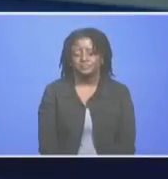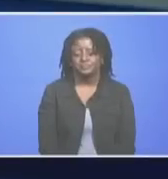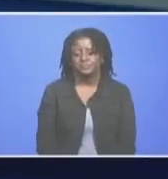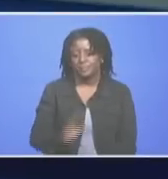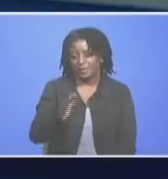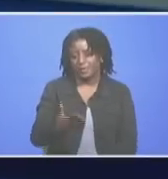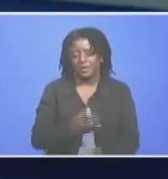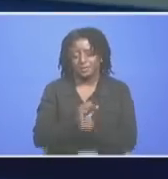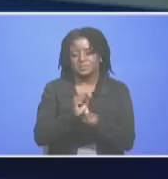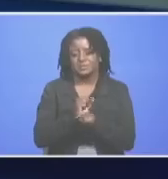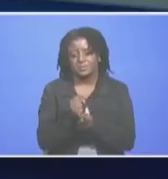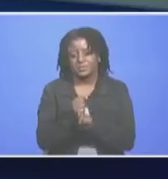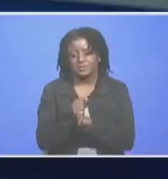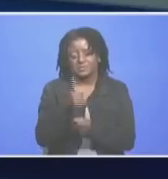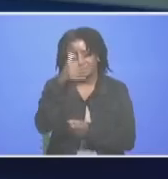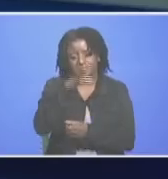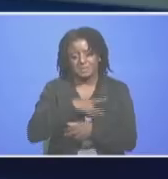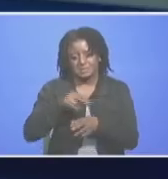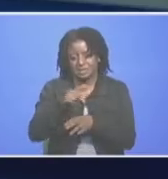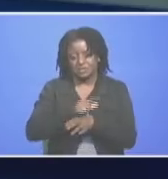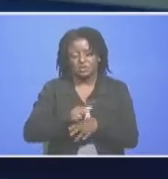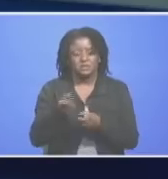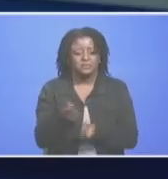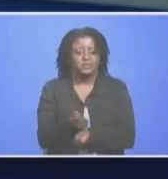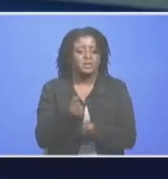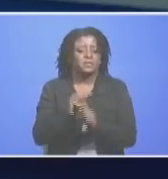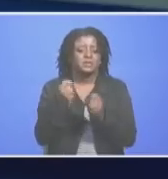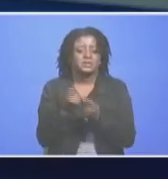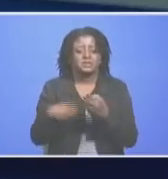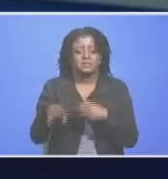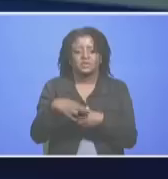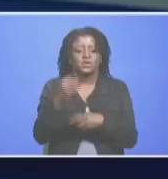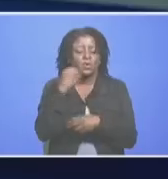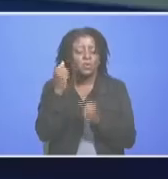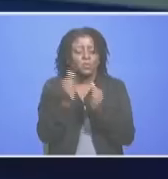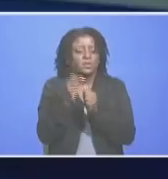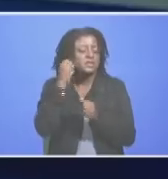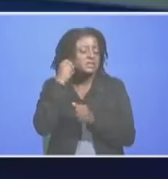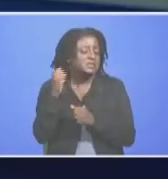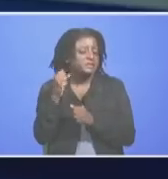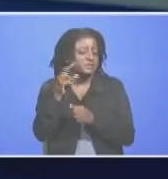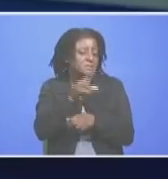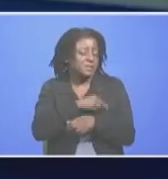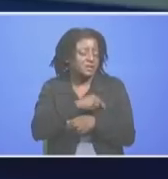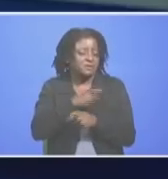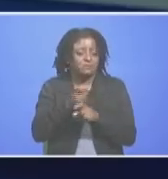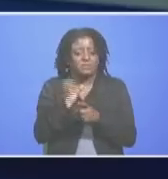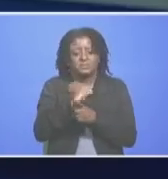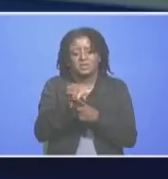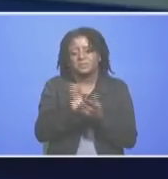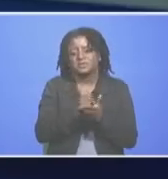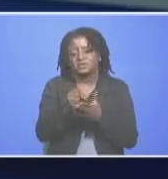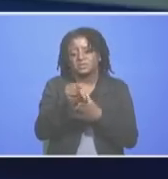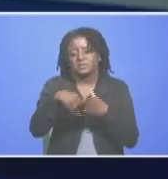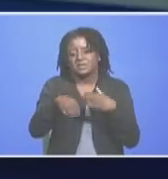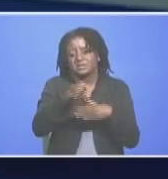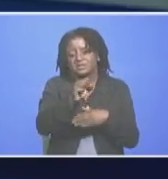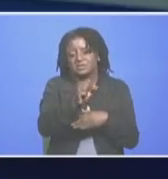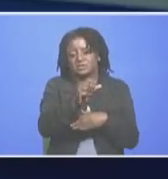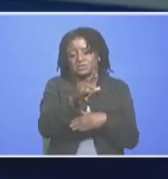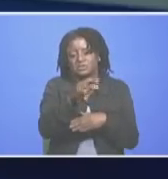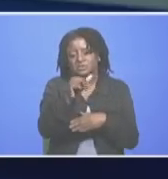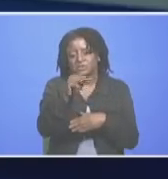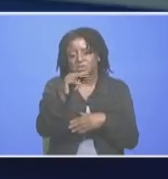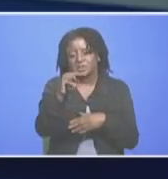Welcome to sports, everybody. Our men's national volleyball team returning home with a silver medal from the Kazova Championships in Suriname. The Bahamas was